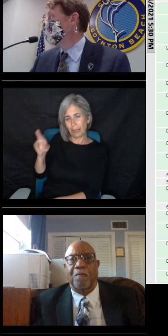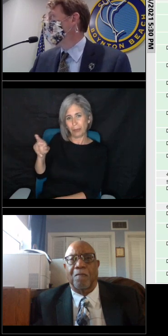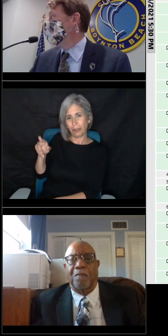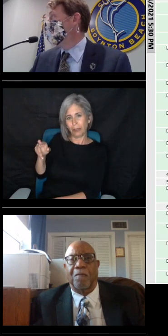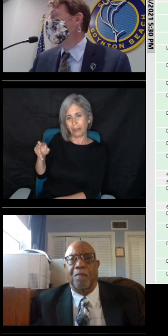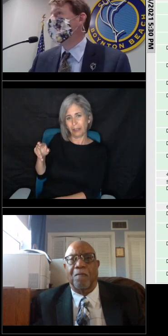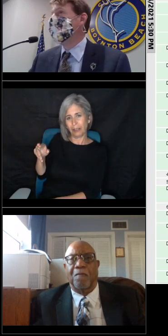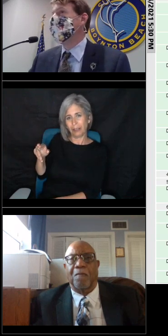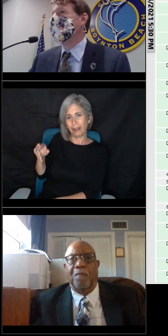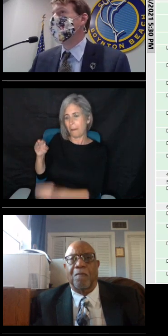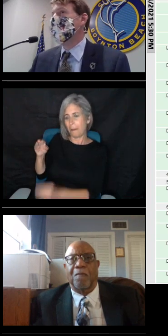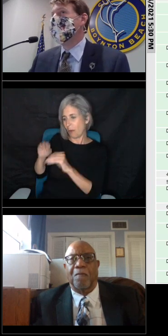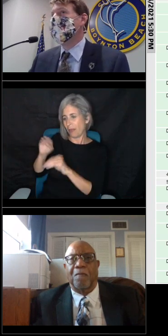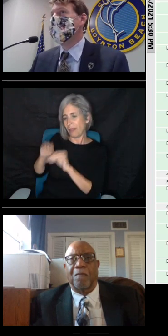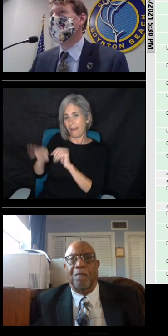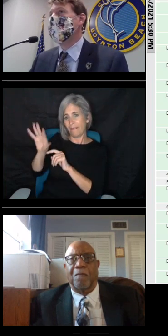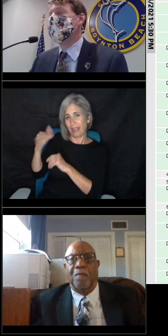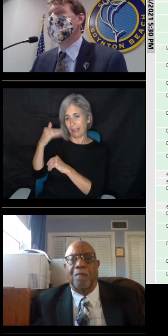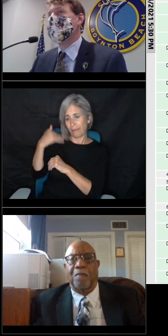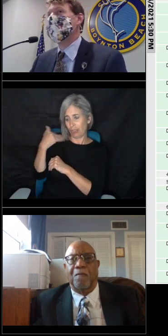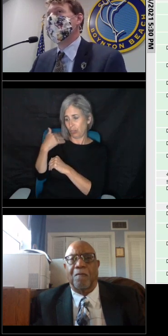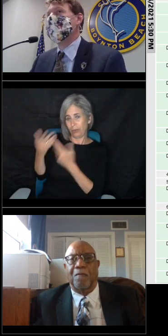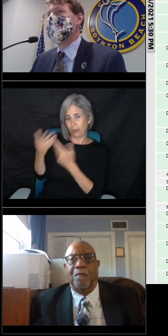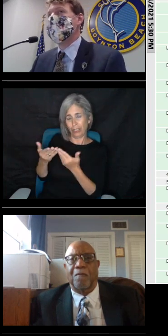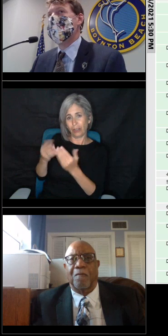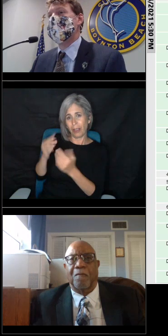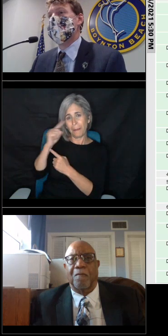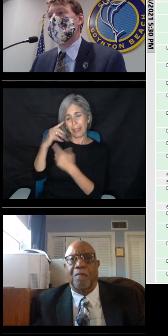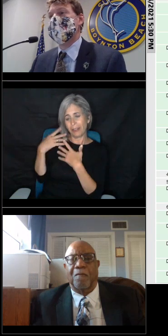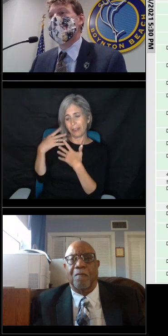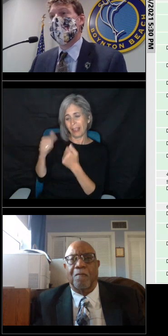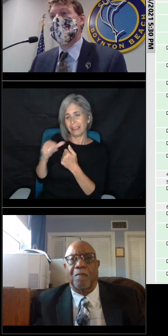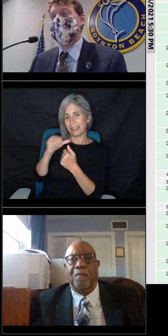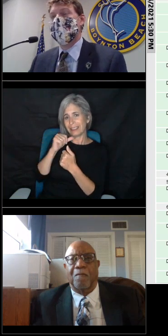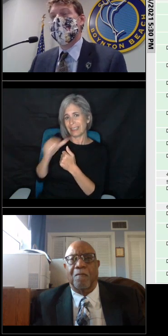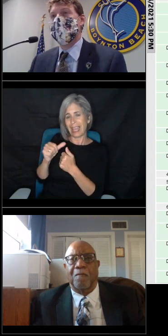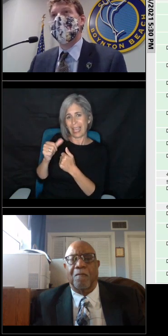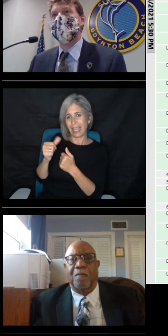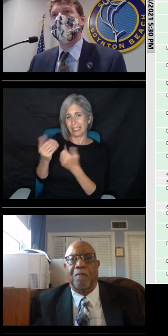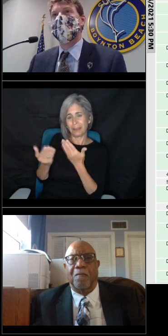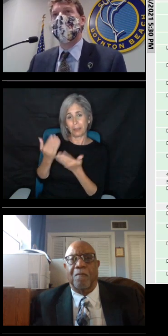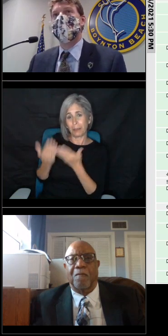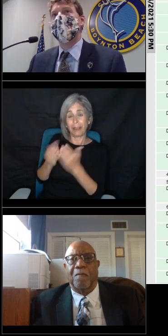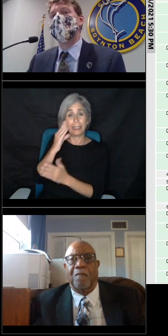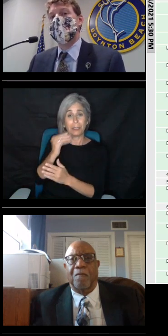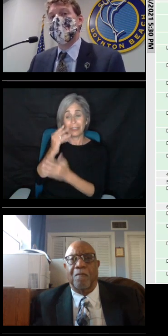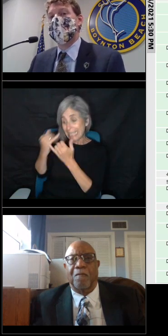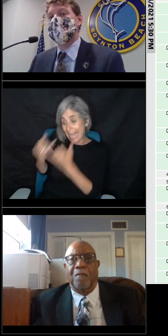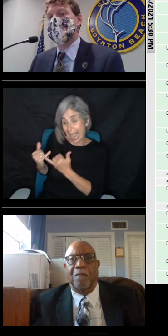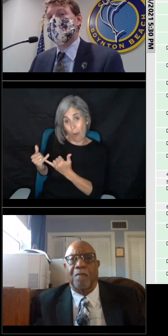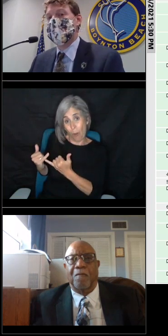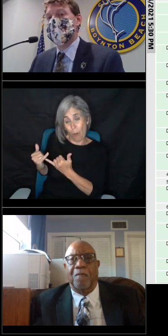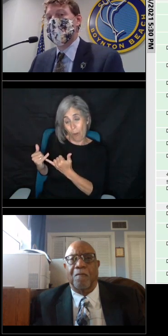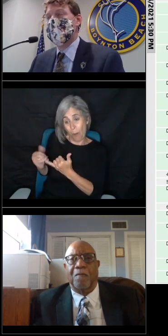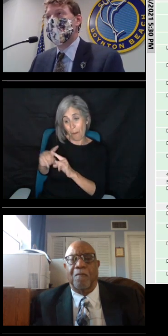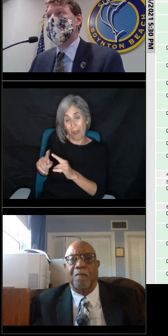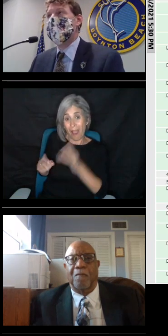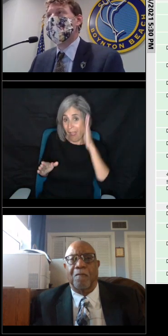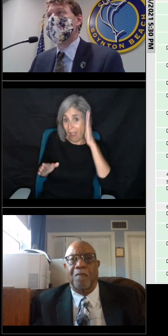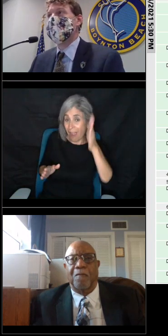here. And it's saying that mental health is not something that you may experience right now, but it's something that you may experience in the